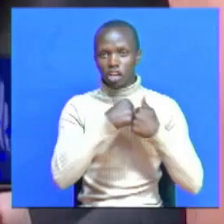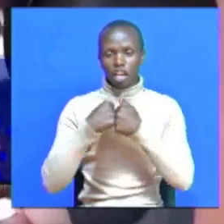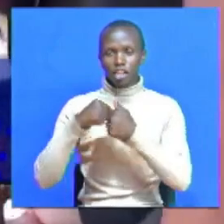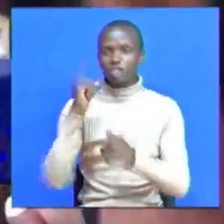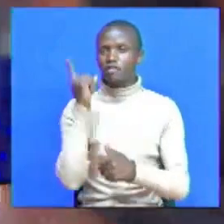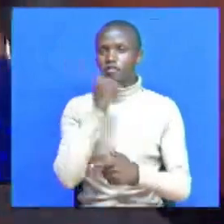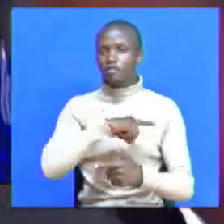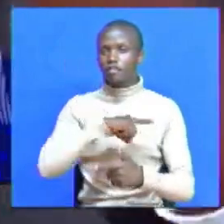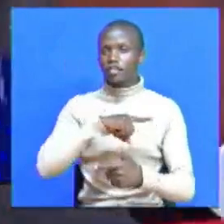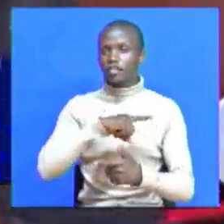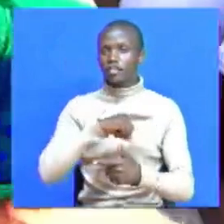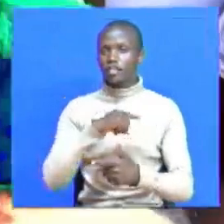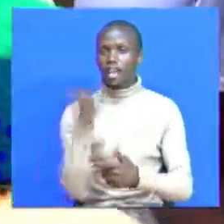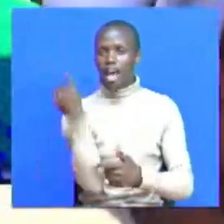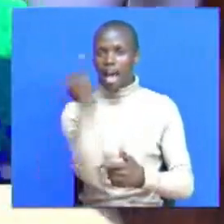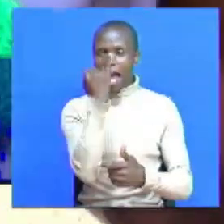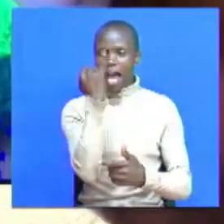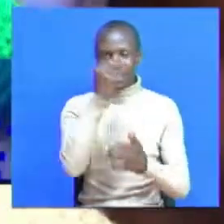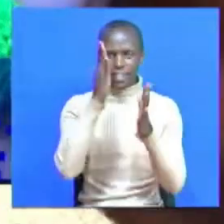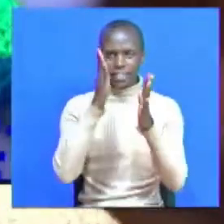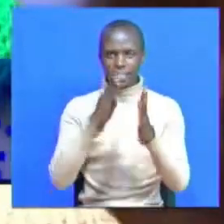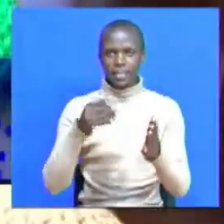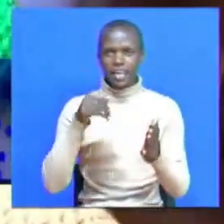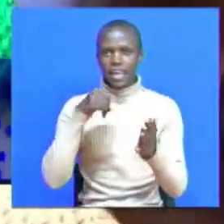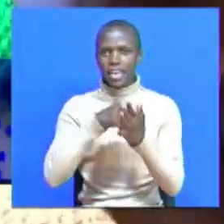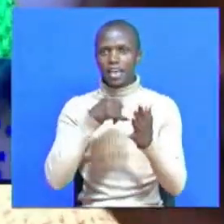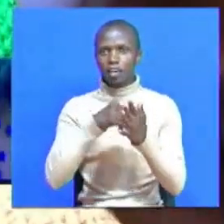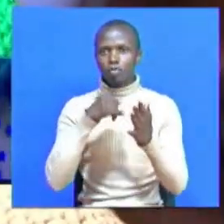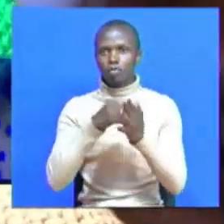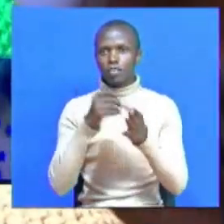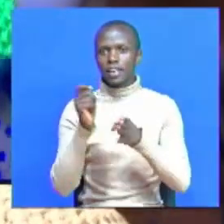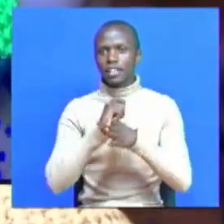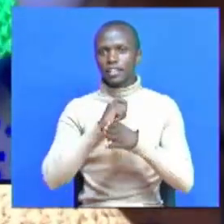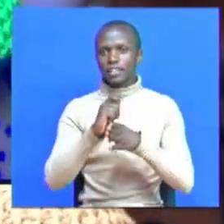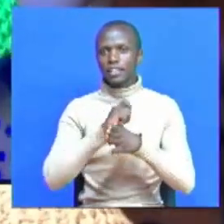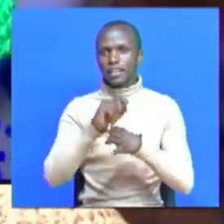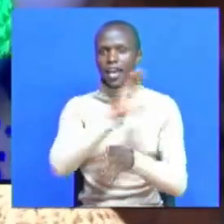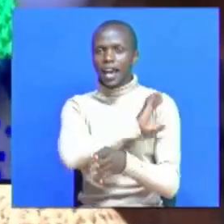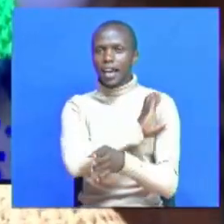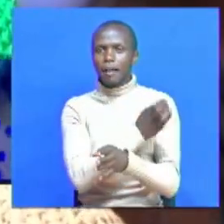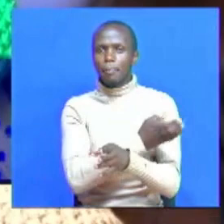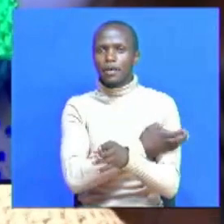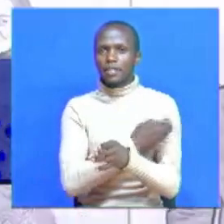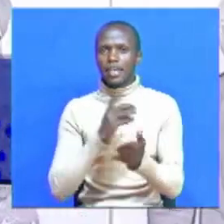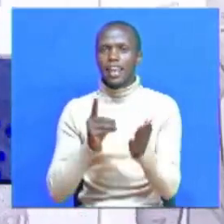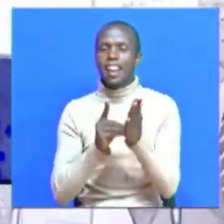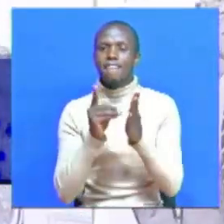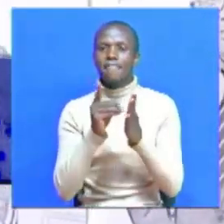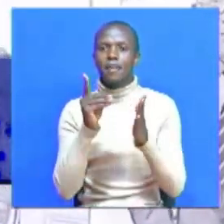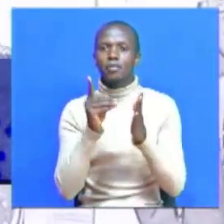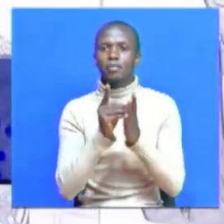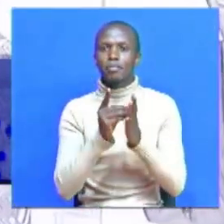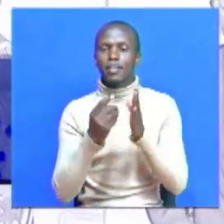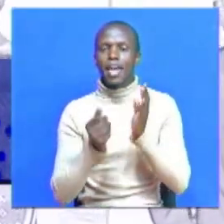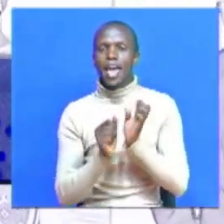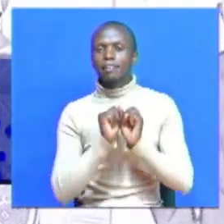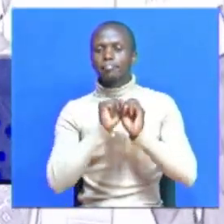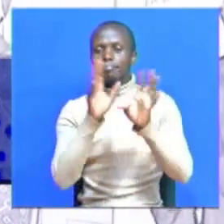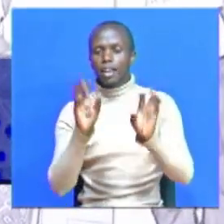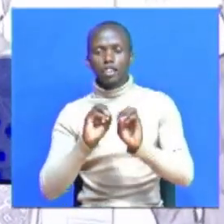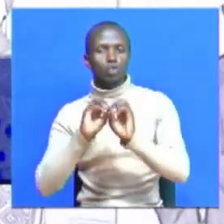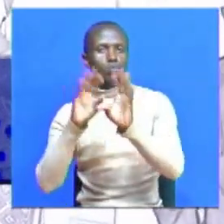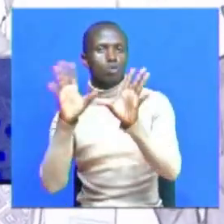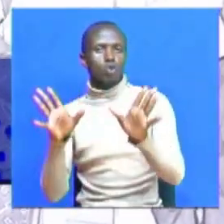especially the upcoming phase, including funding, training and capacity development, as well as exposure. The event that brought